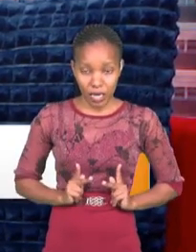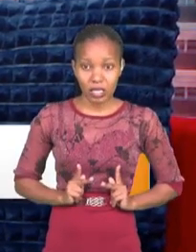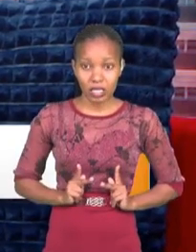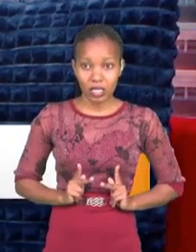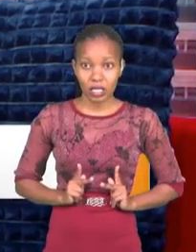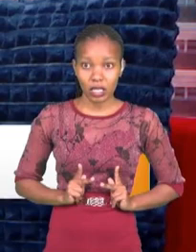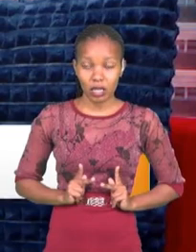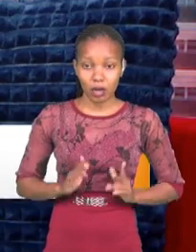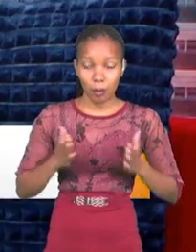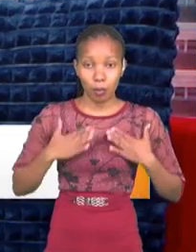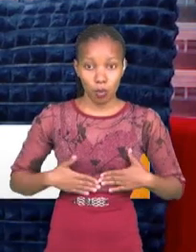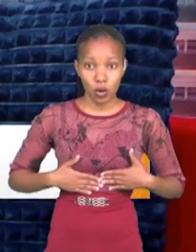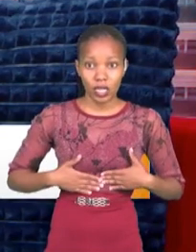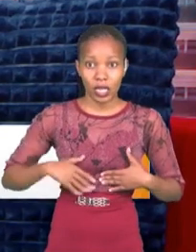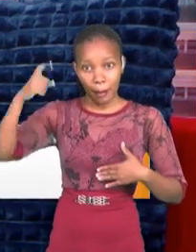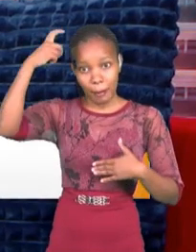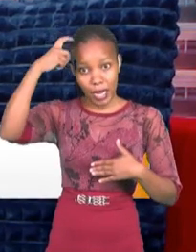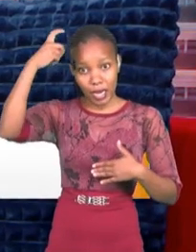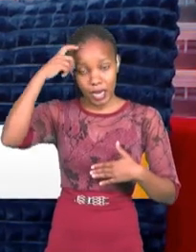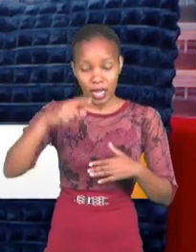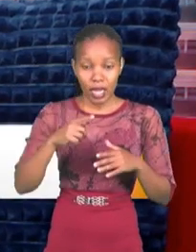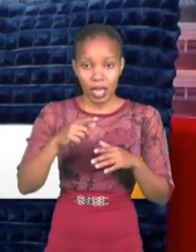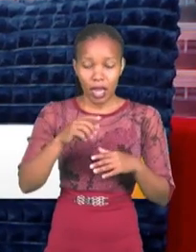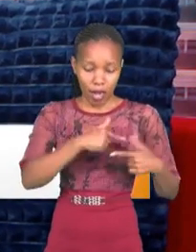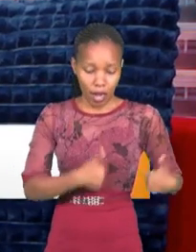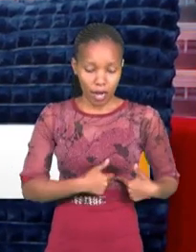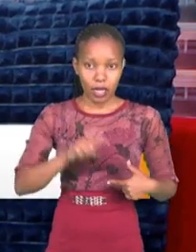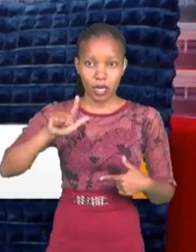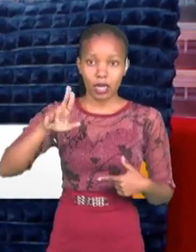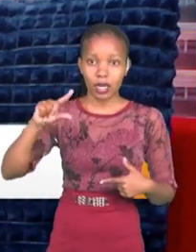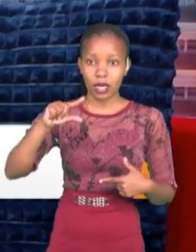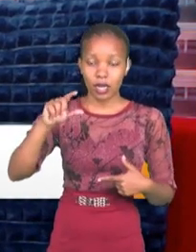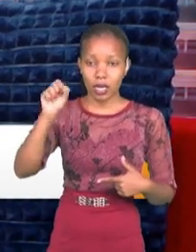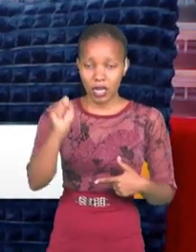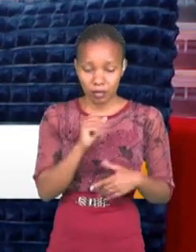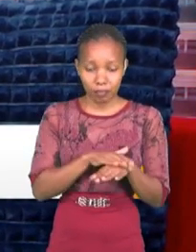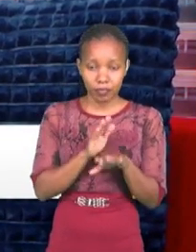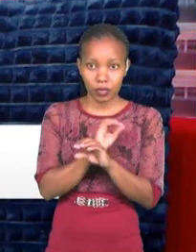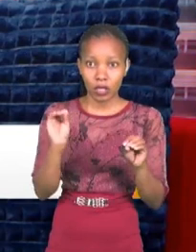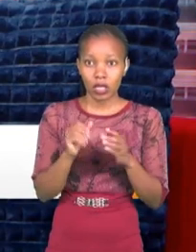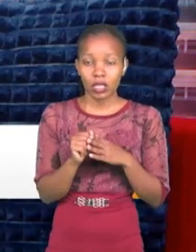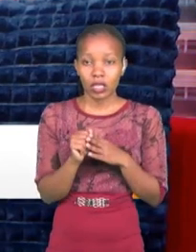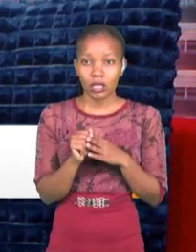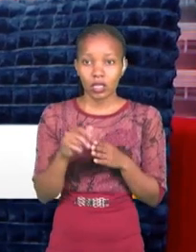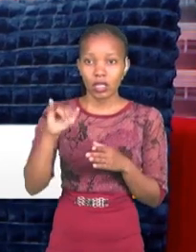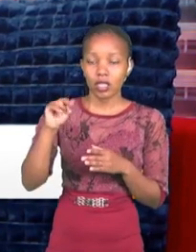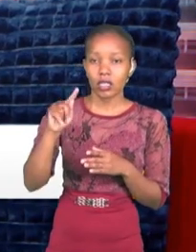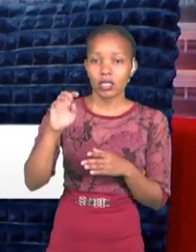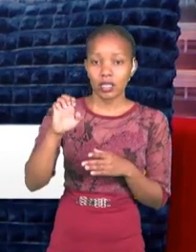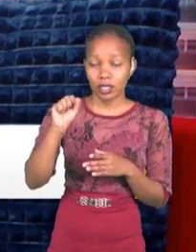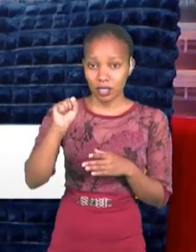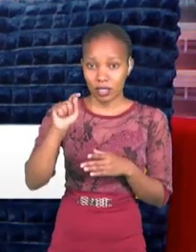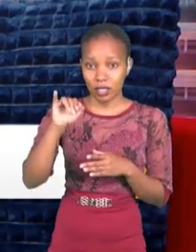like lungs, heart, brain. Brain, especially brain is immature. So gut is immature, intestinal tract is